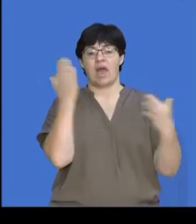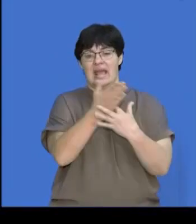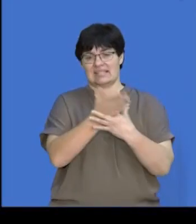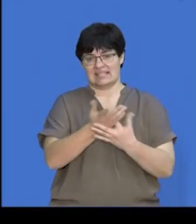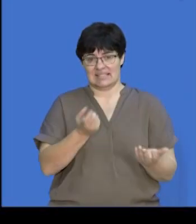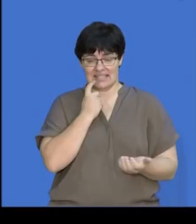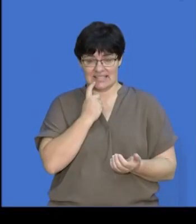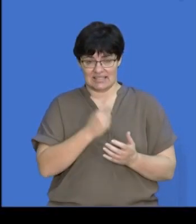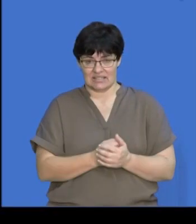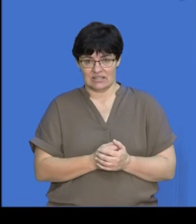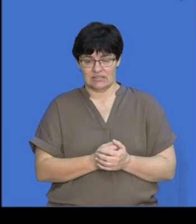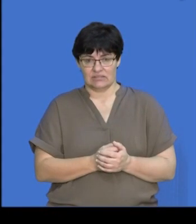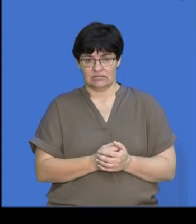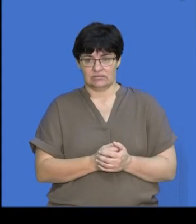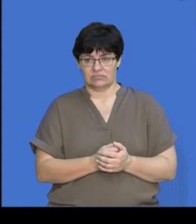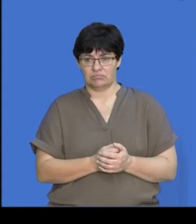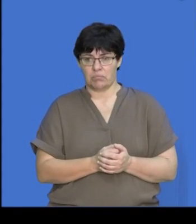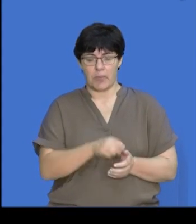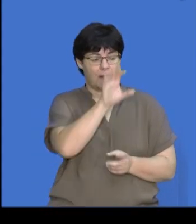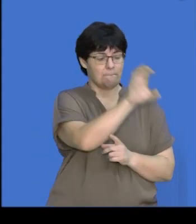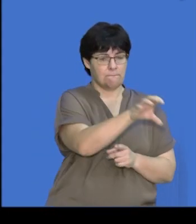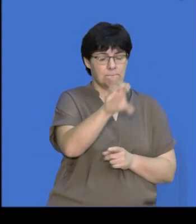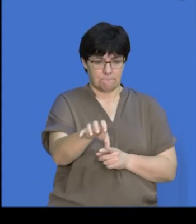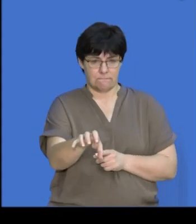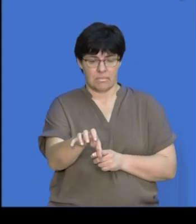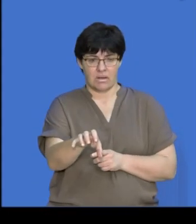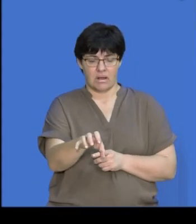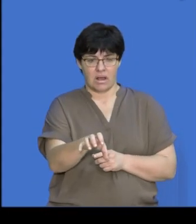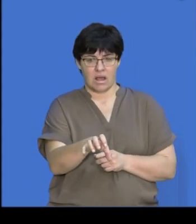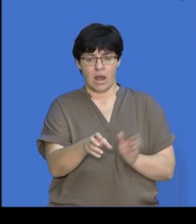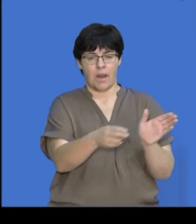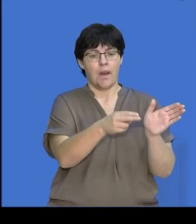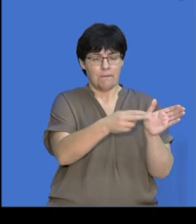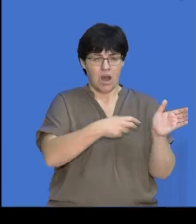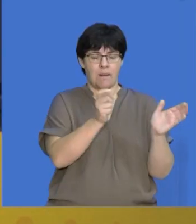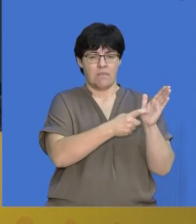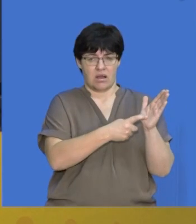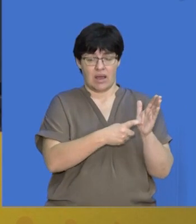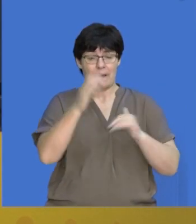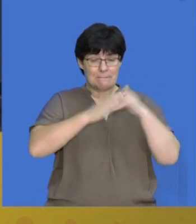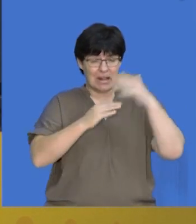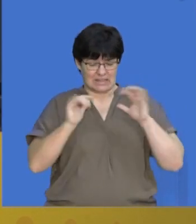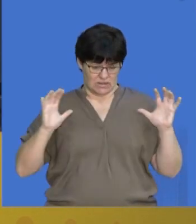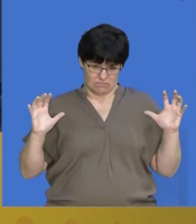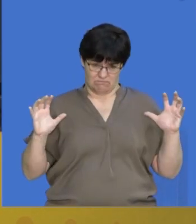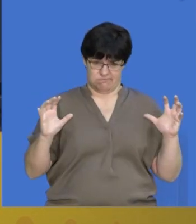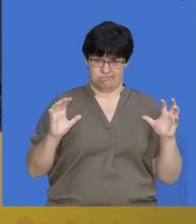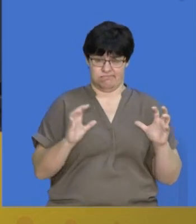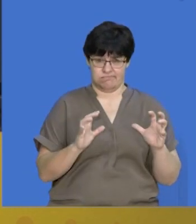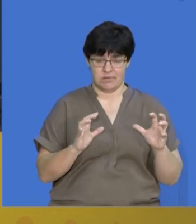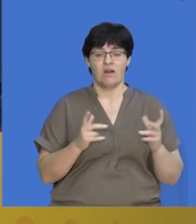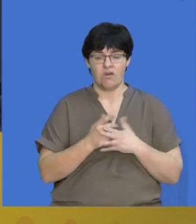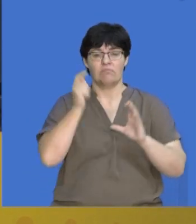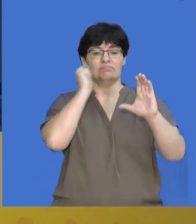accessible. Demarcate plots. Currently, the highest building density in terms of